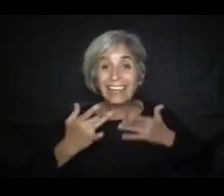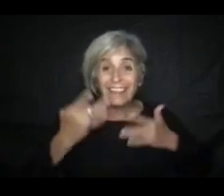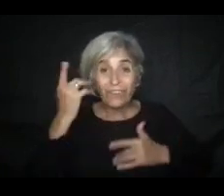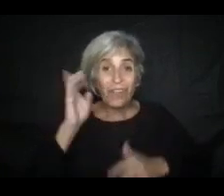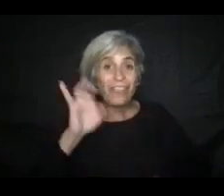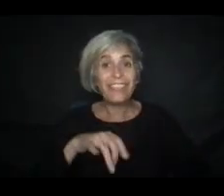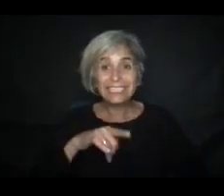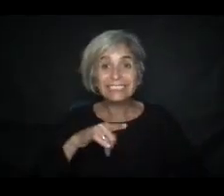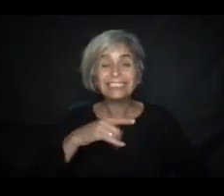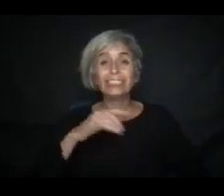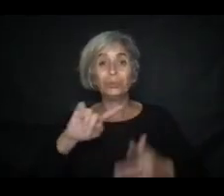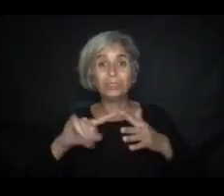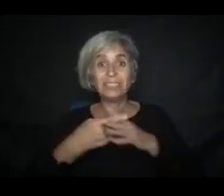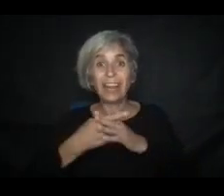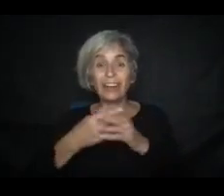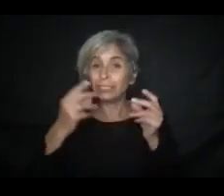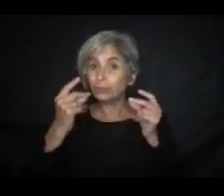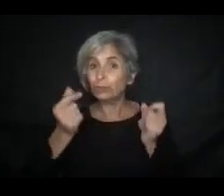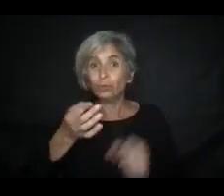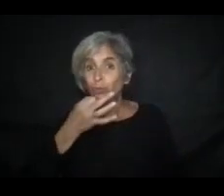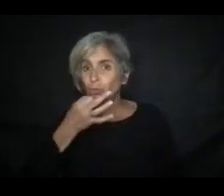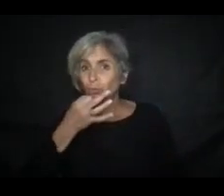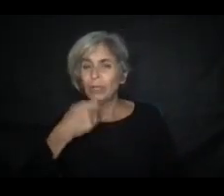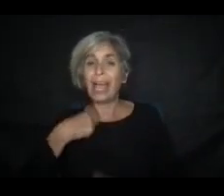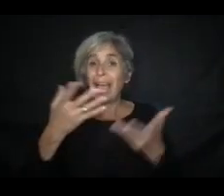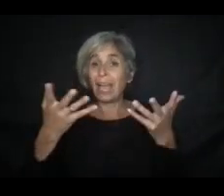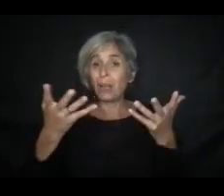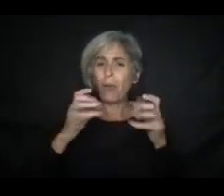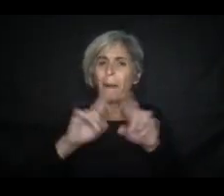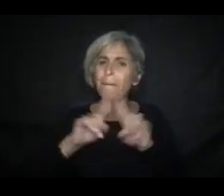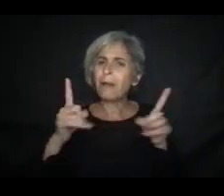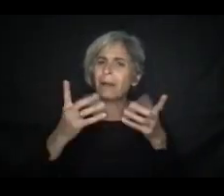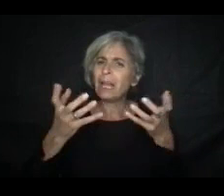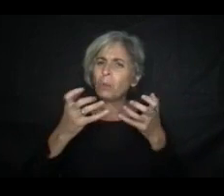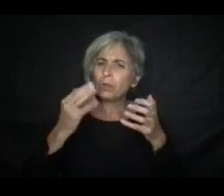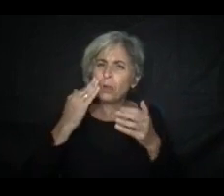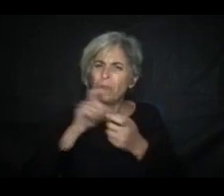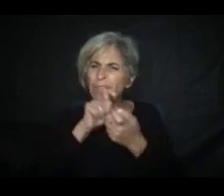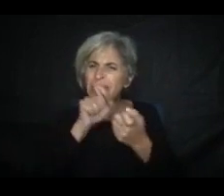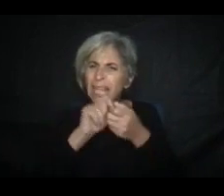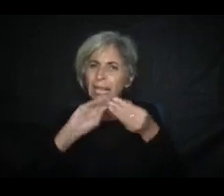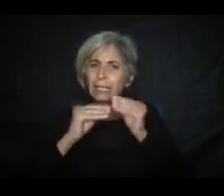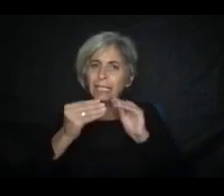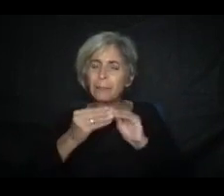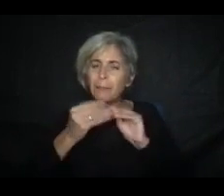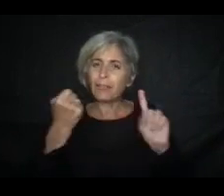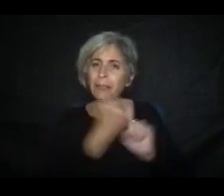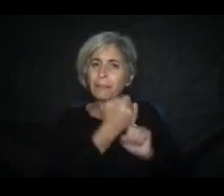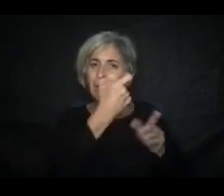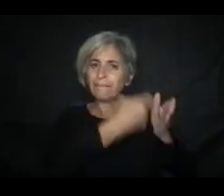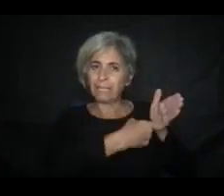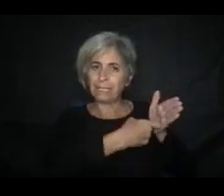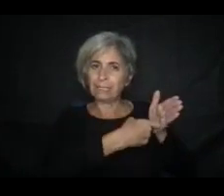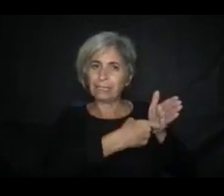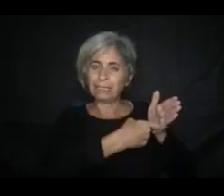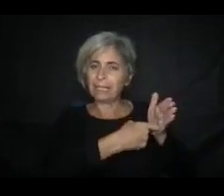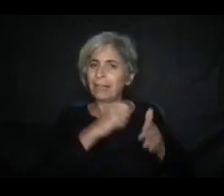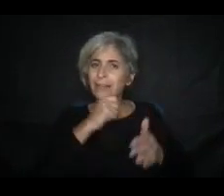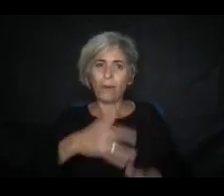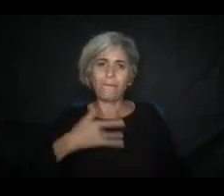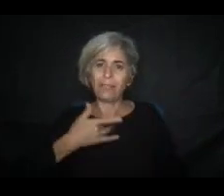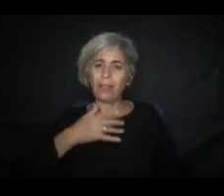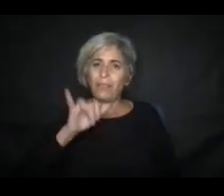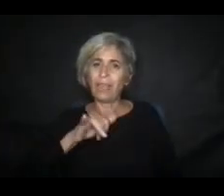in action. But I do want to know the exact numbers for the impact fees, because I don't feel that